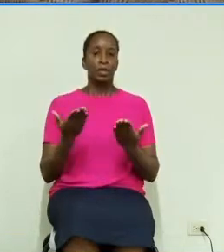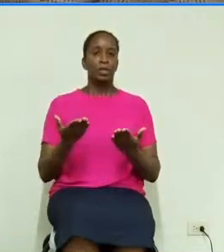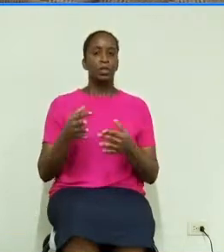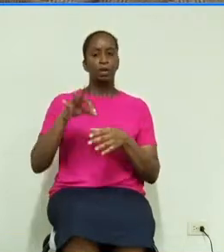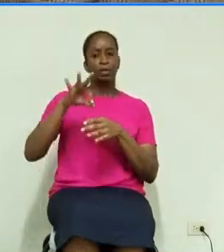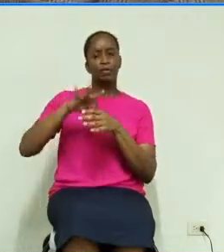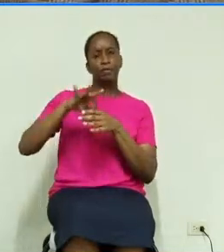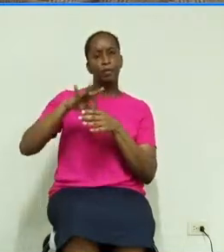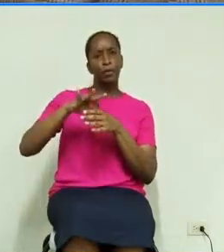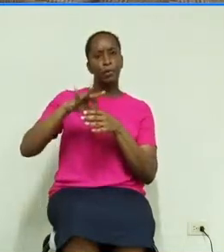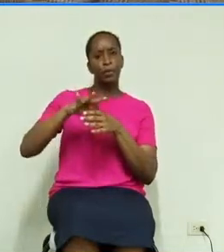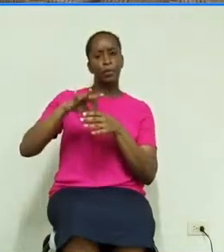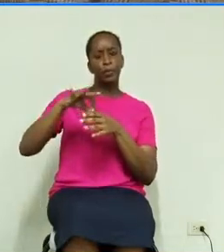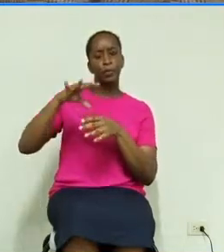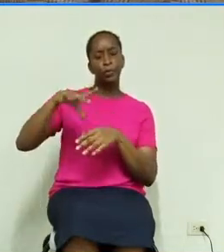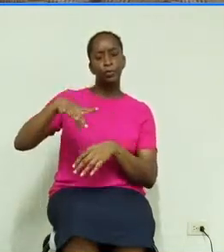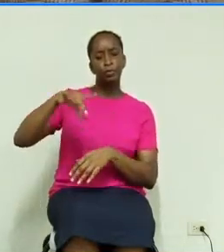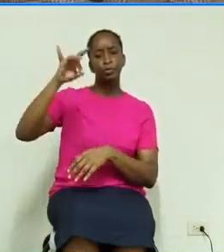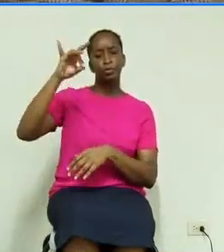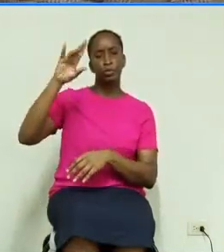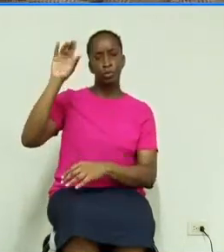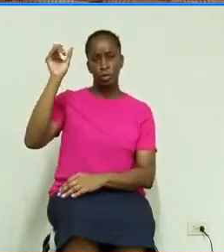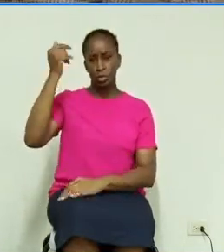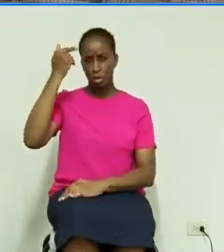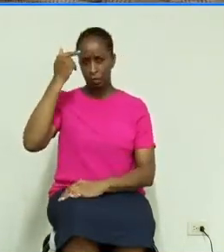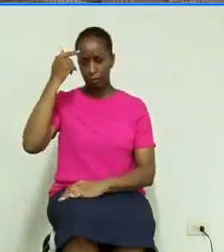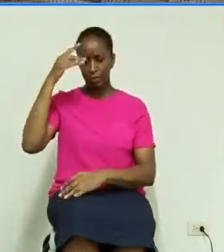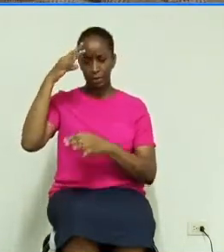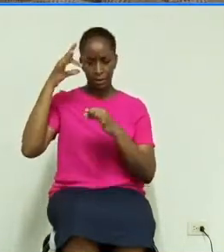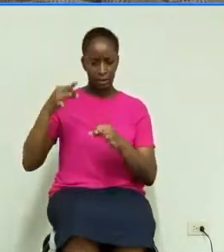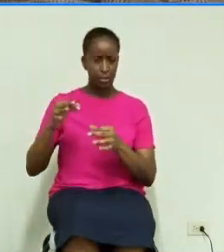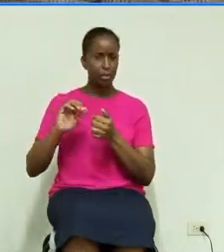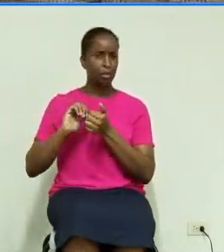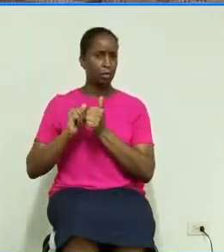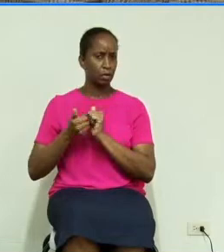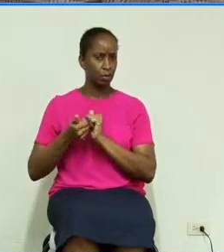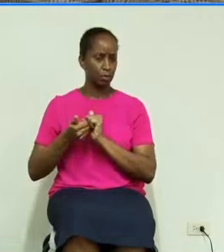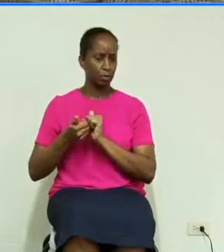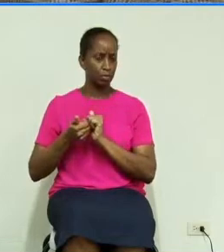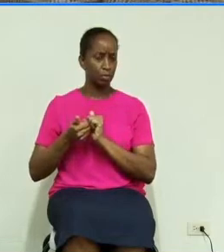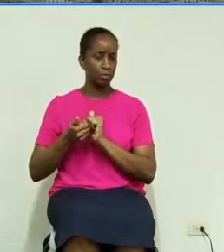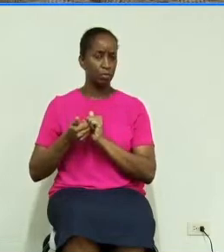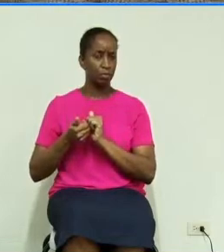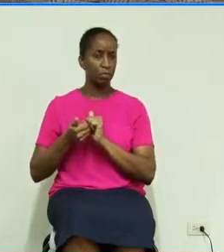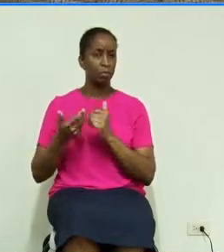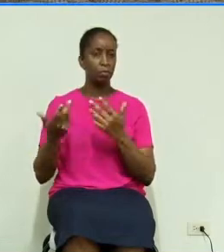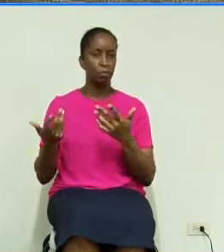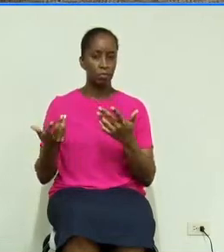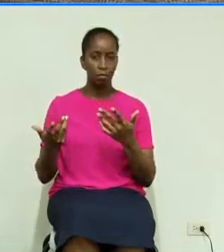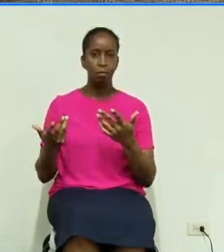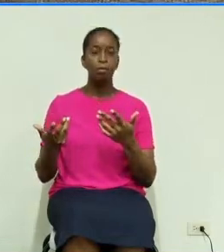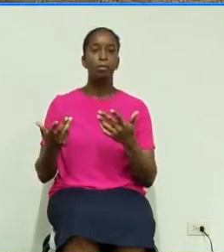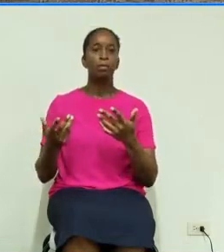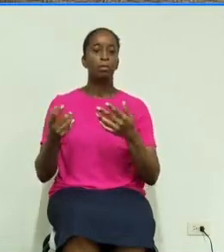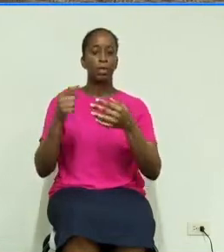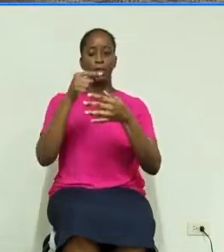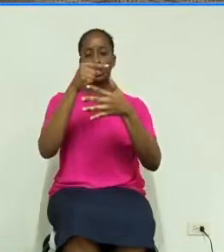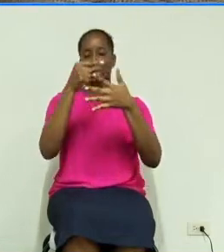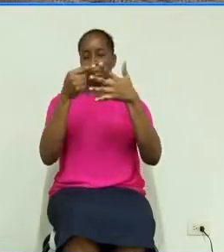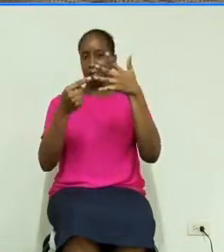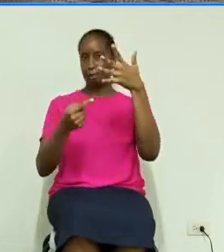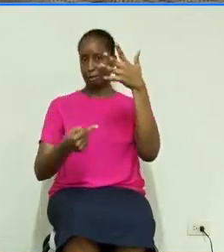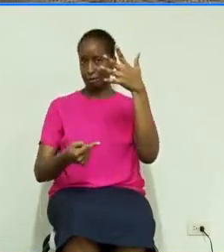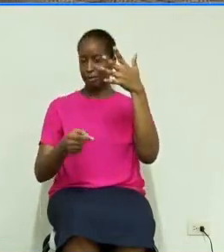have various interests represented on their slate of candidates and presented to